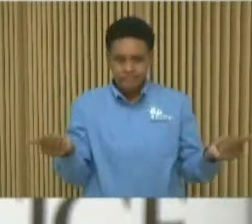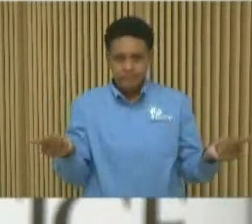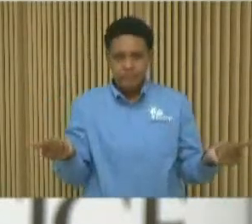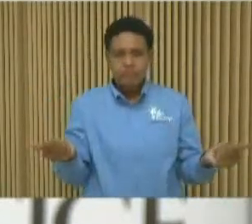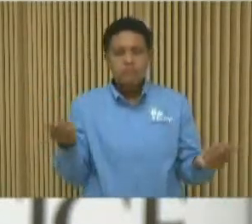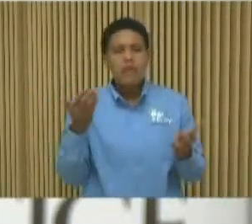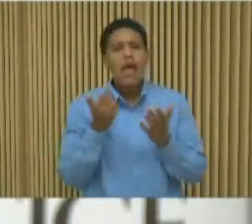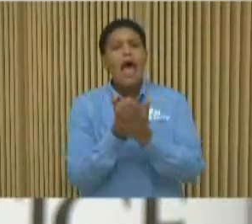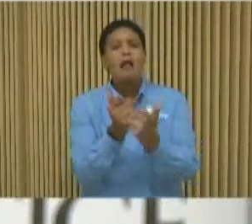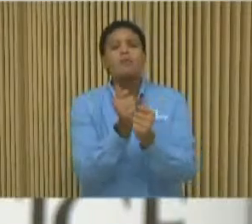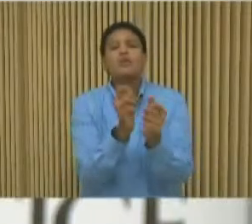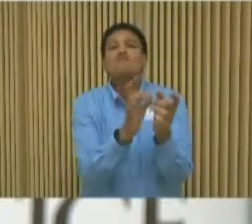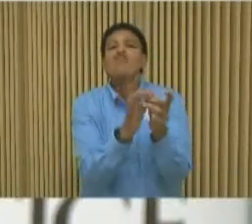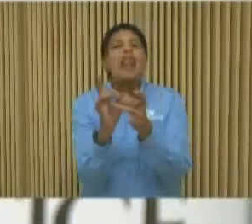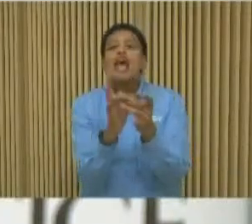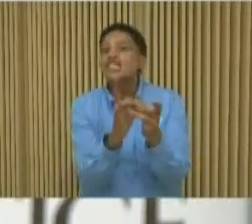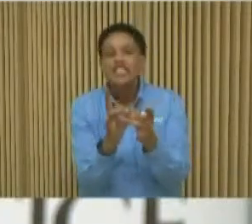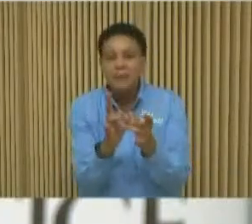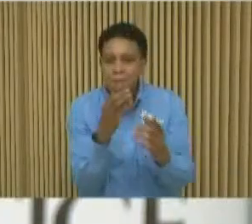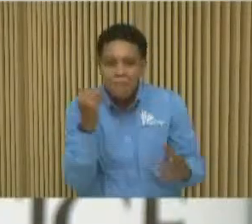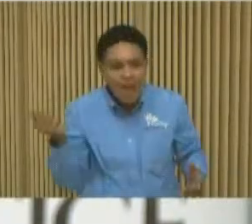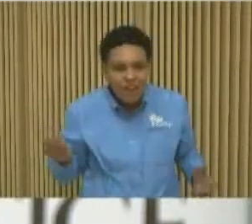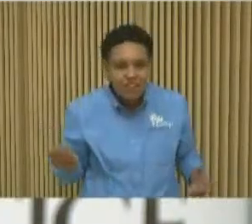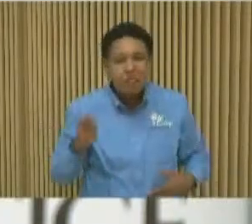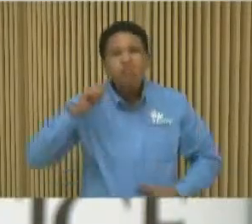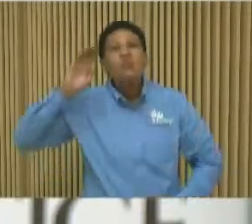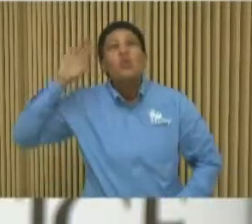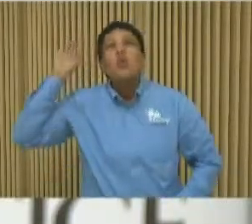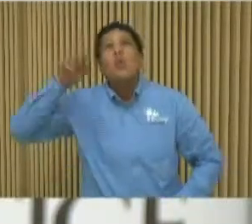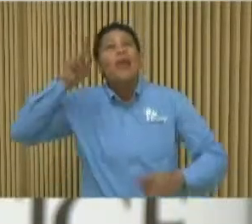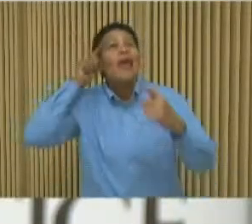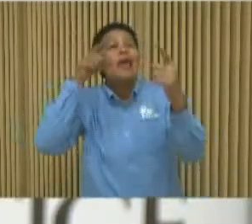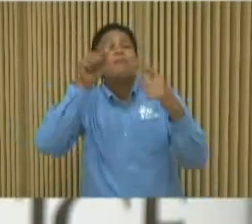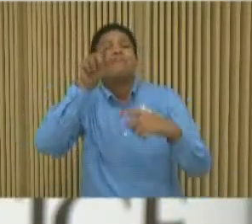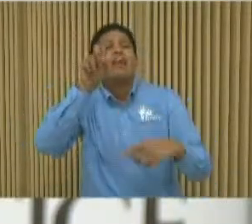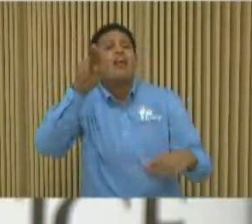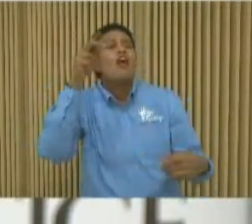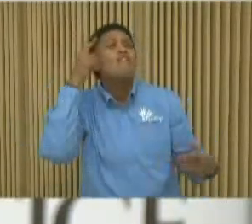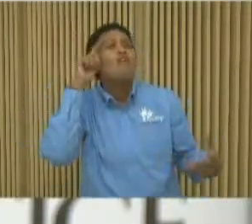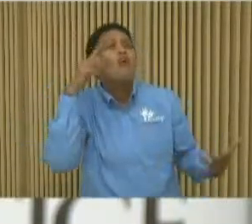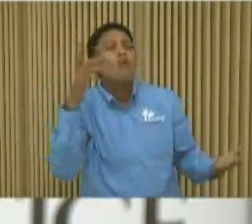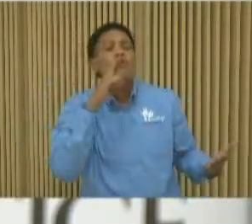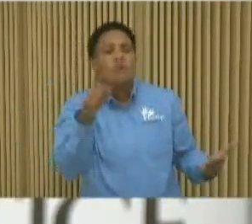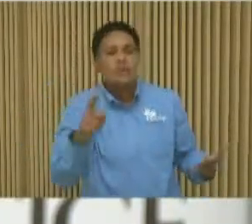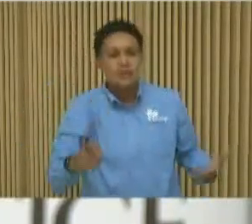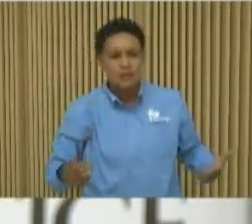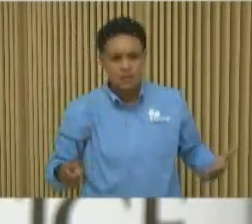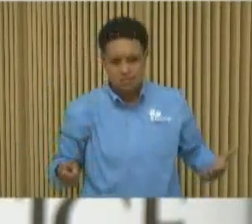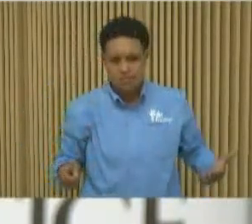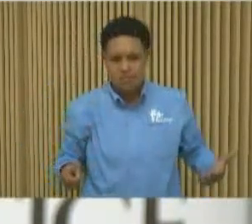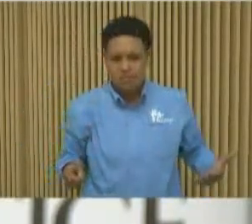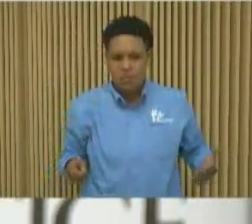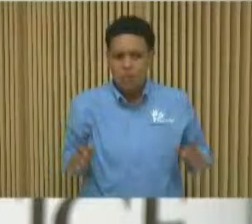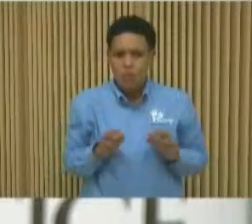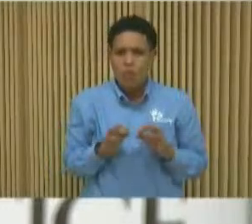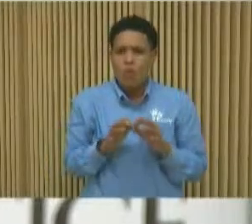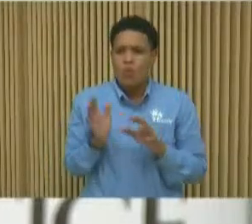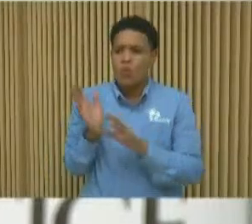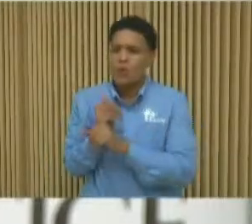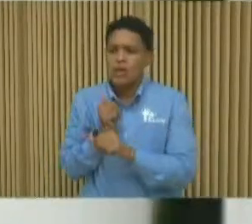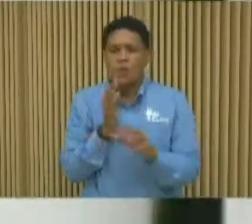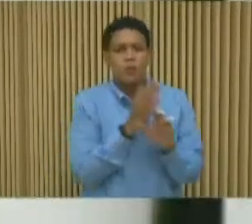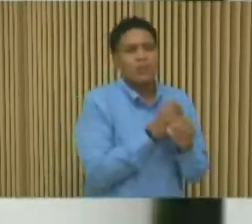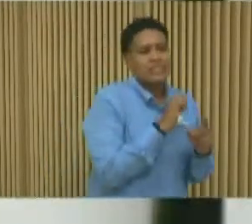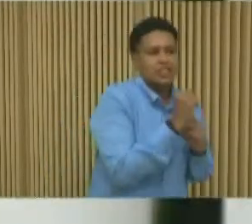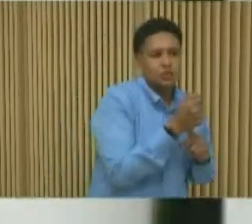with relationships. Right. So the whole aim of it is to end on a high note, a win-win. And then